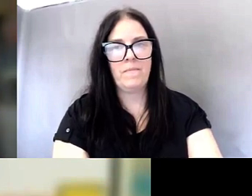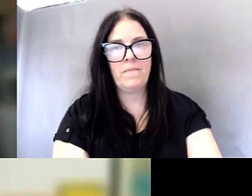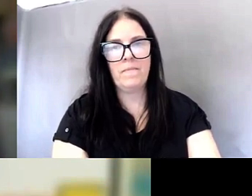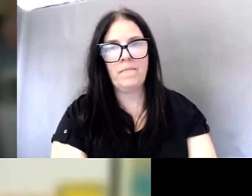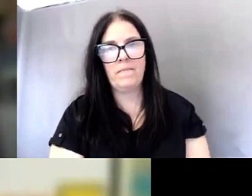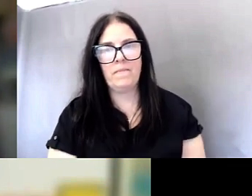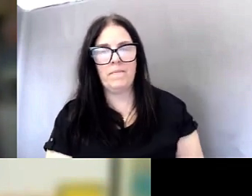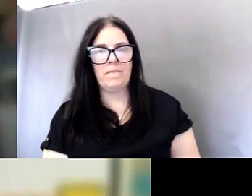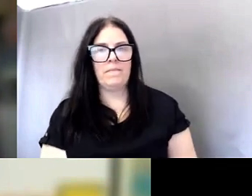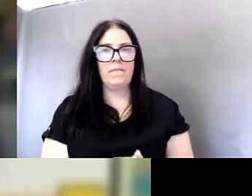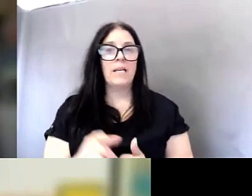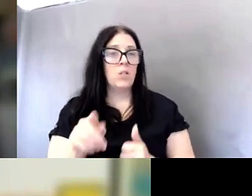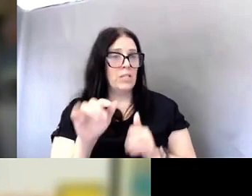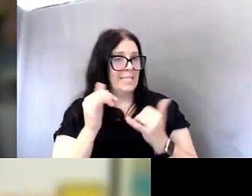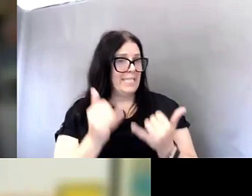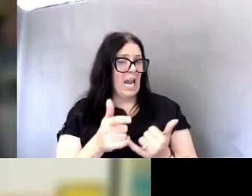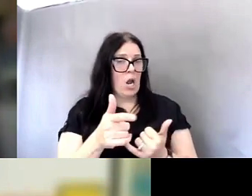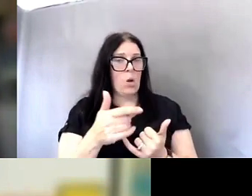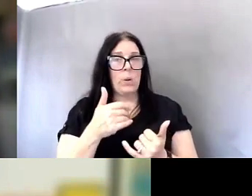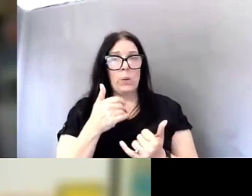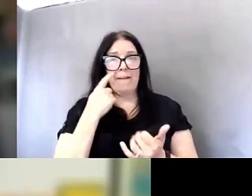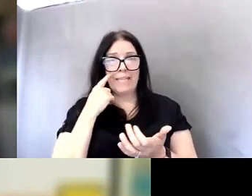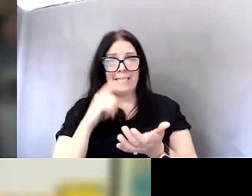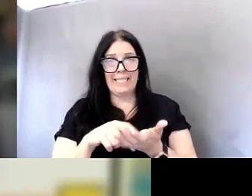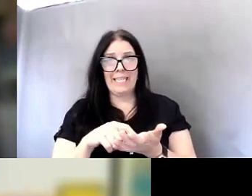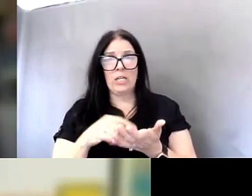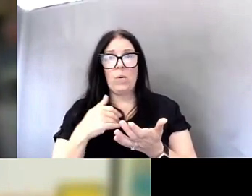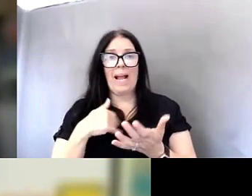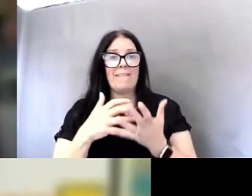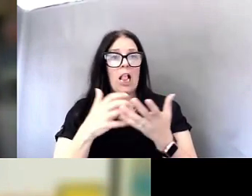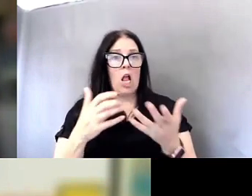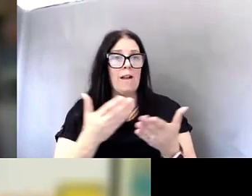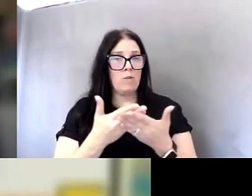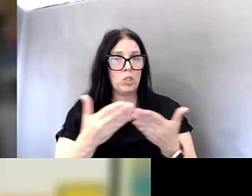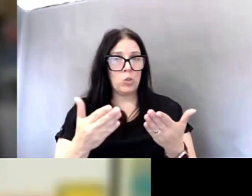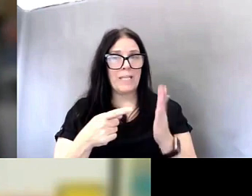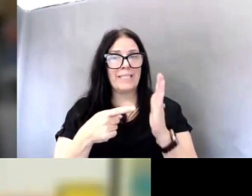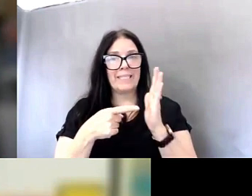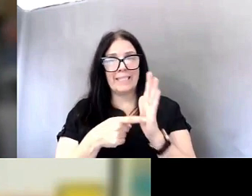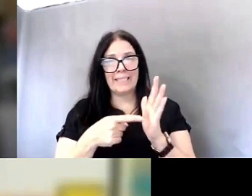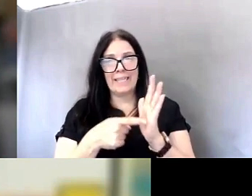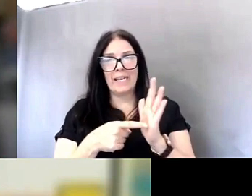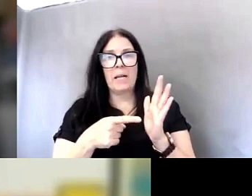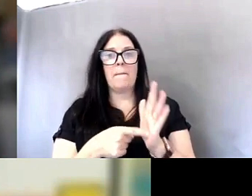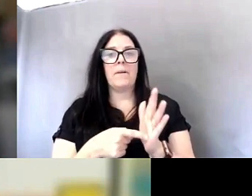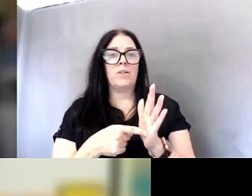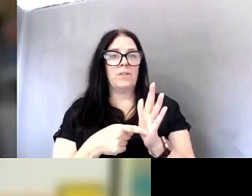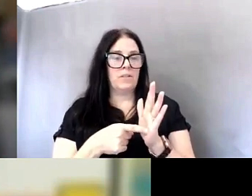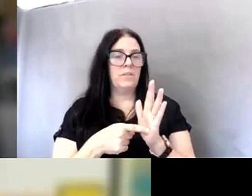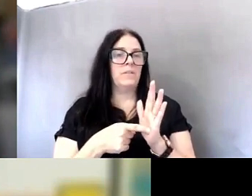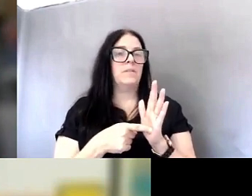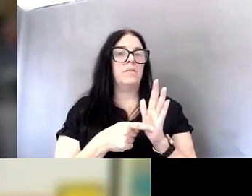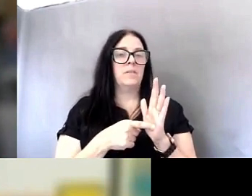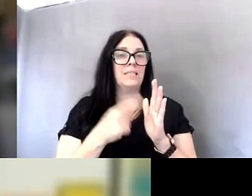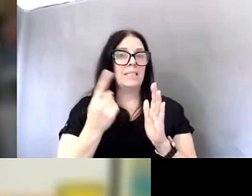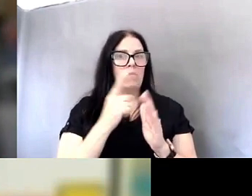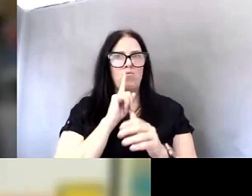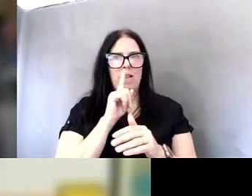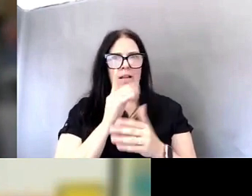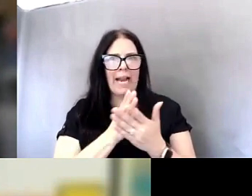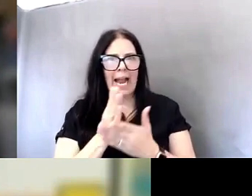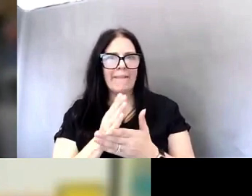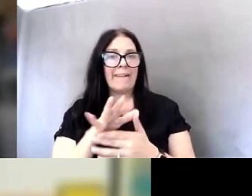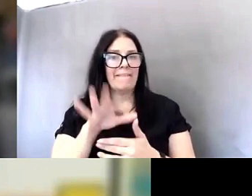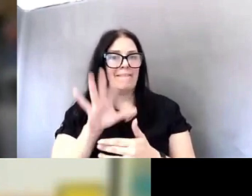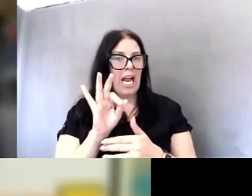Okay, so now that you have seen a lot of the resources, examples, I think some of you already navigated and found some of the resources